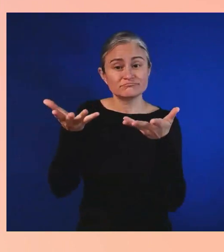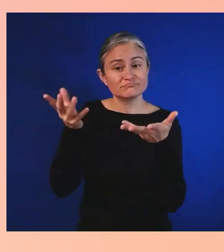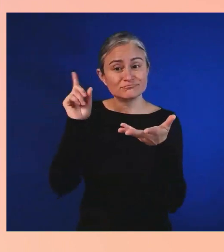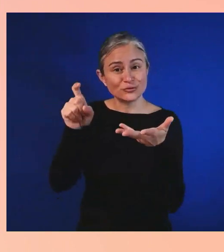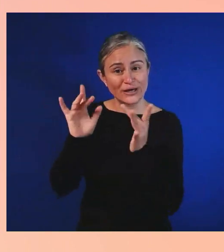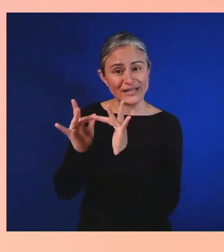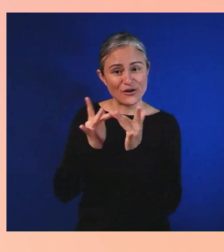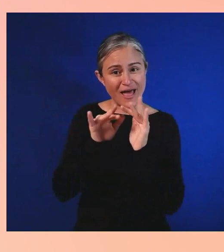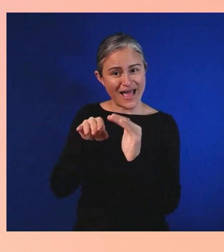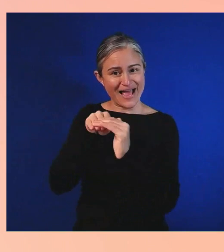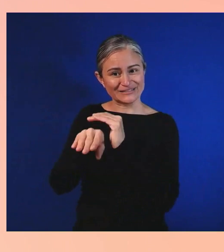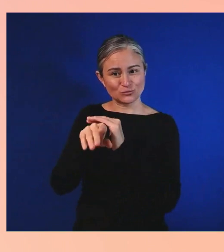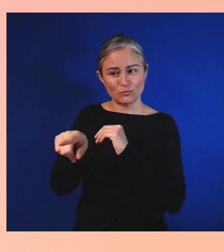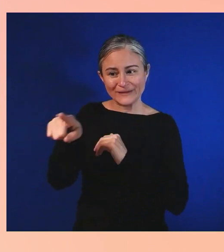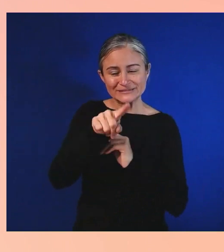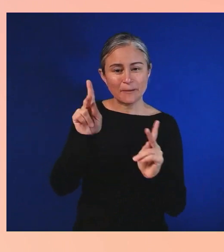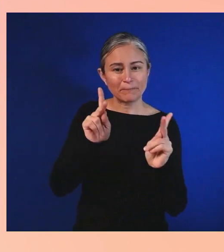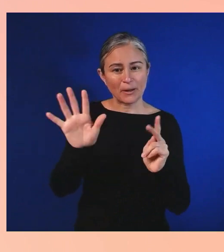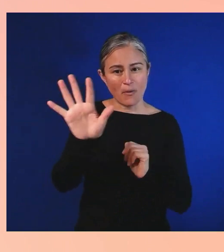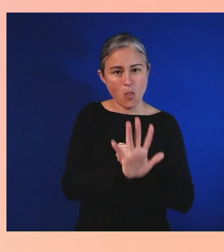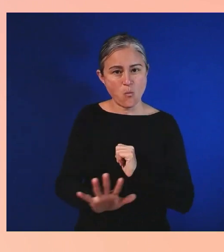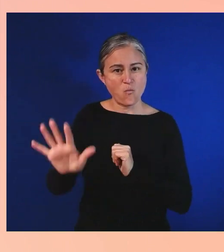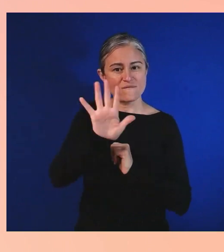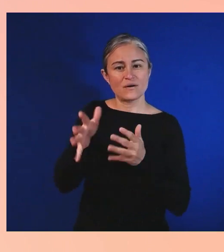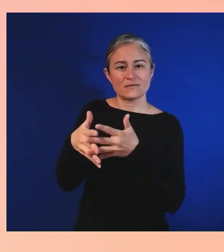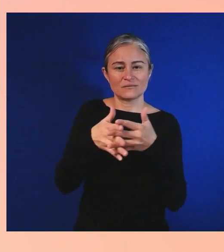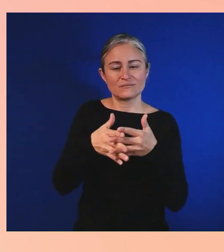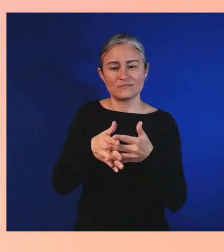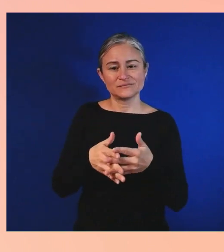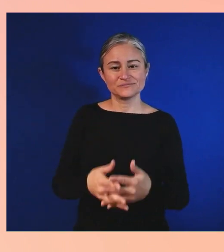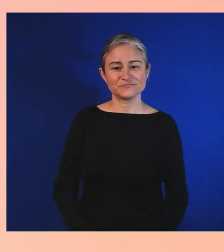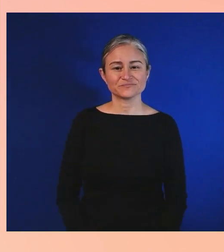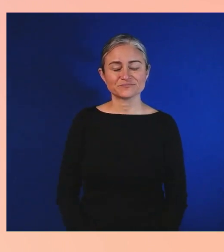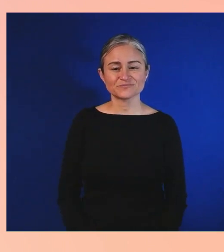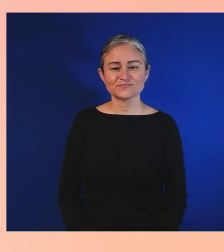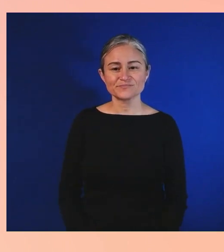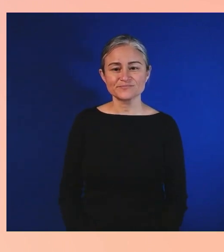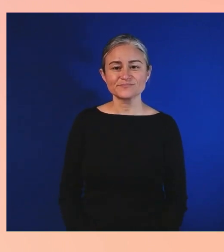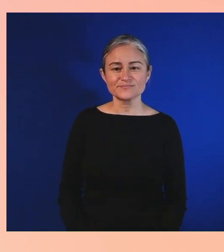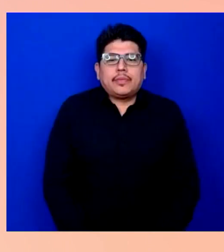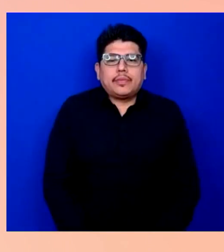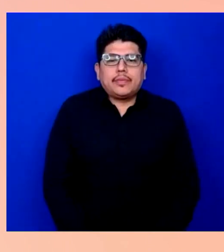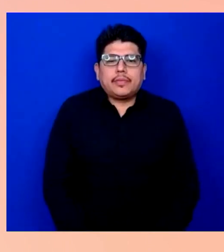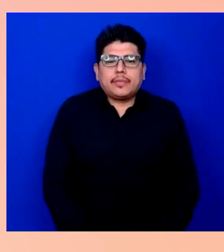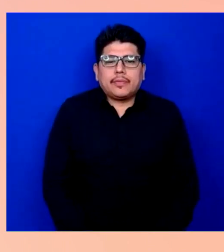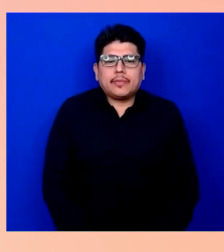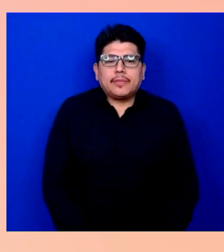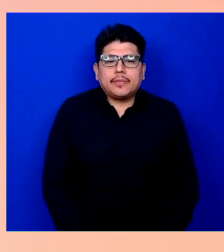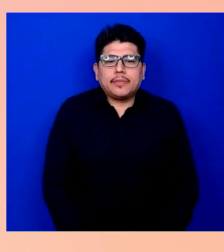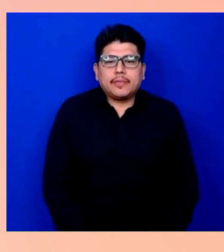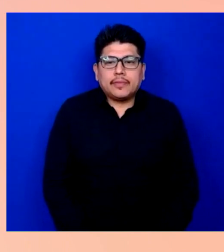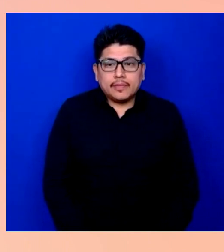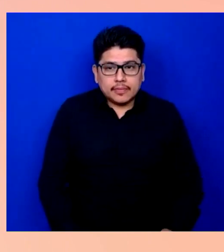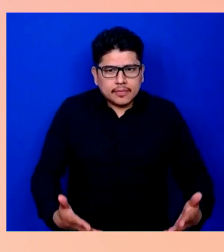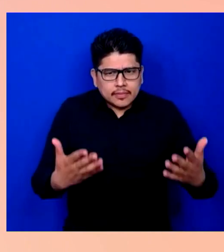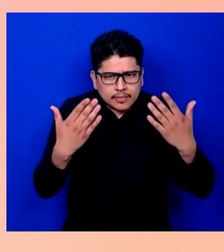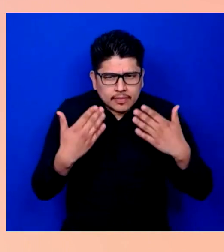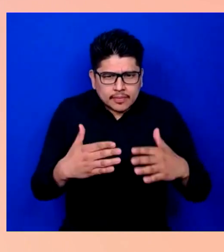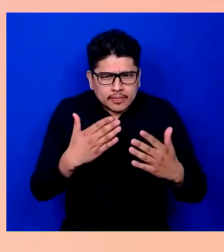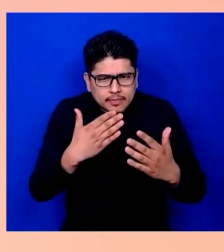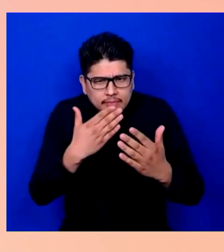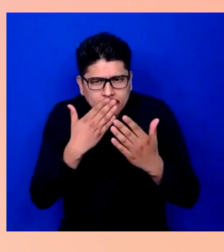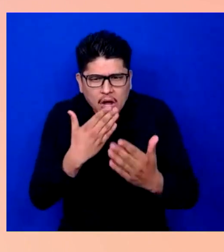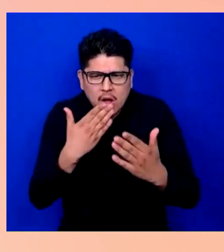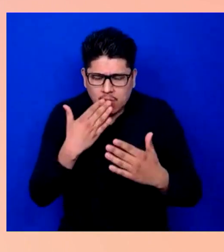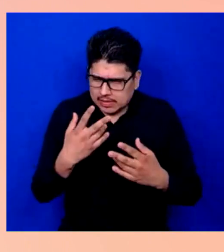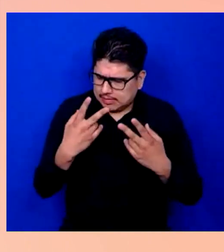Thanks so much. It was nice to sort of see those two pieces come together. Alejandra, I had the pleasure of getting to know you